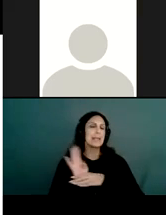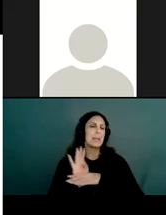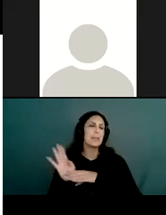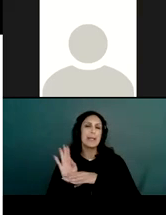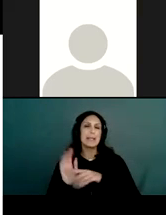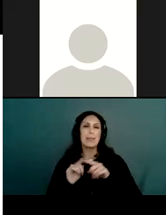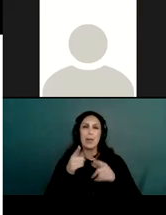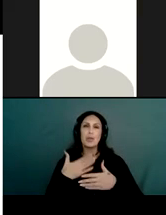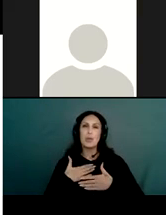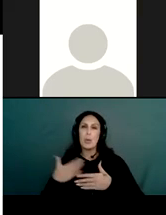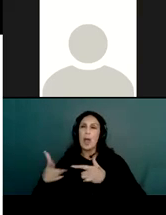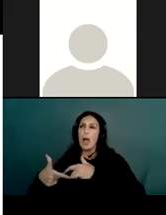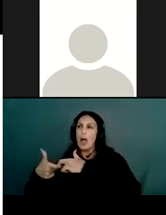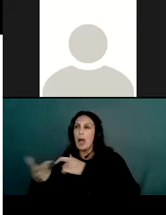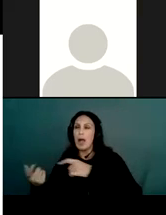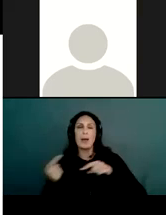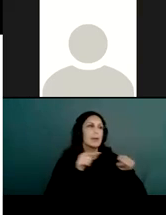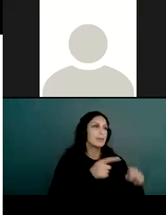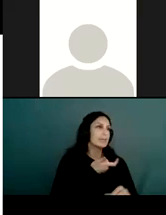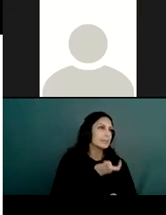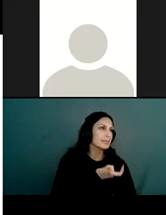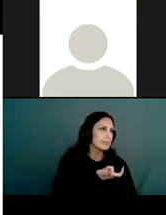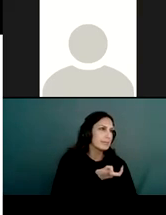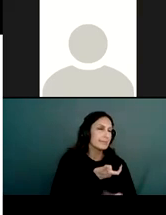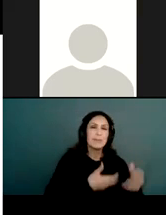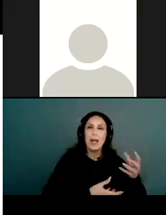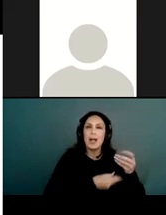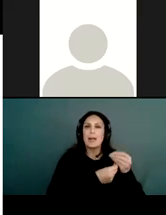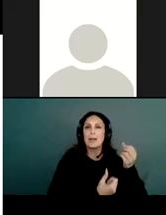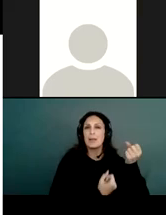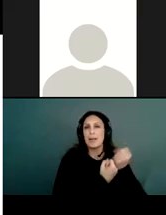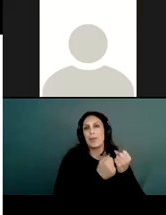morning and learn some additional strategies for supporting your